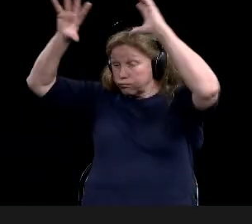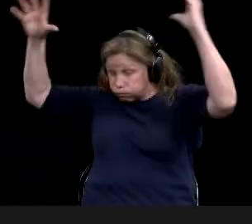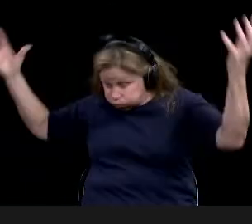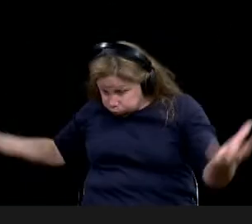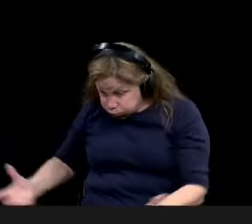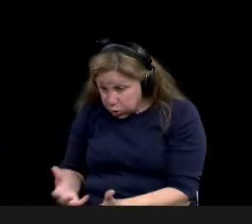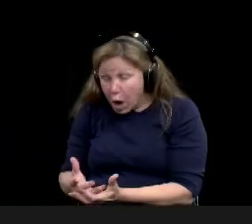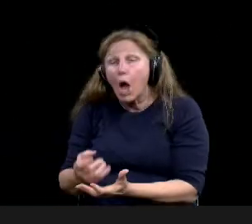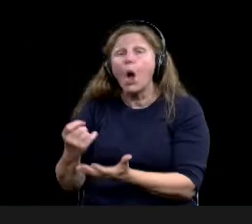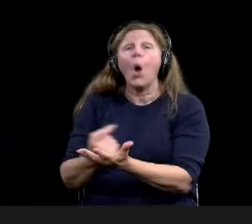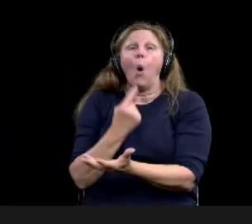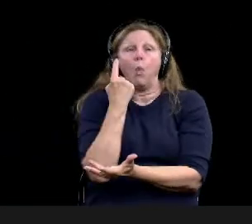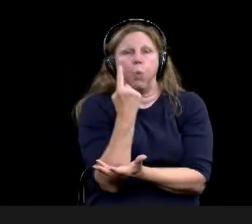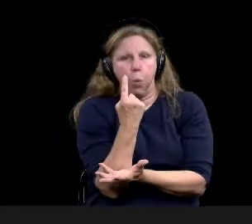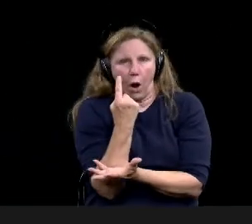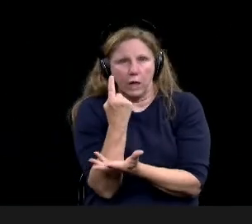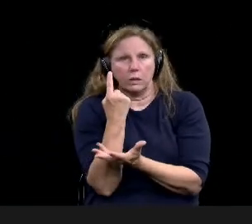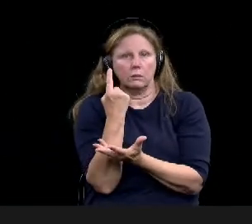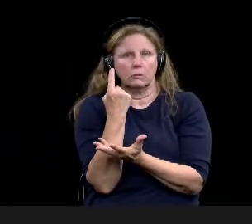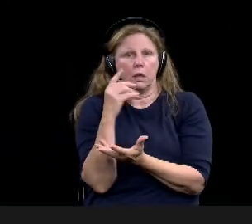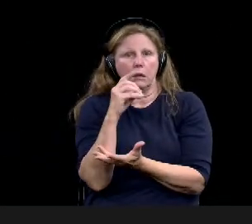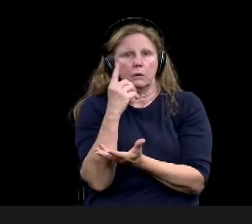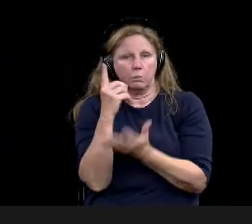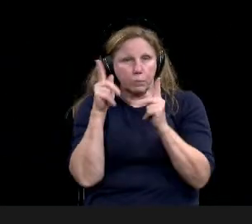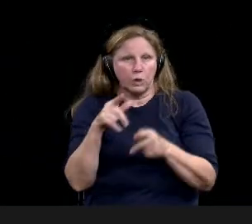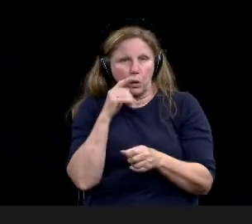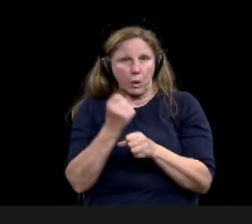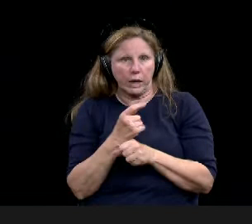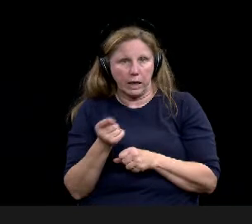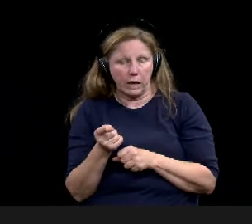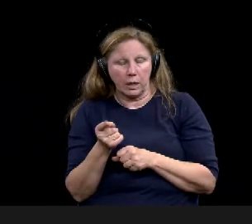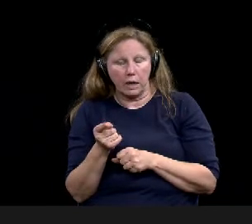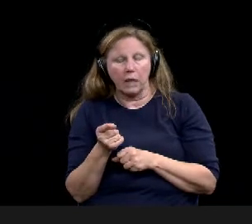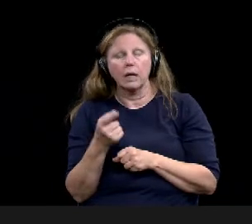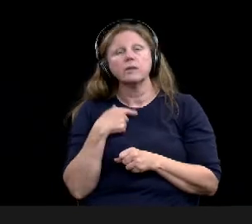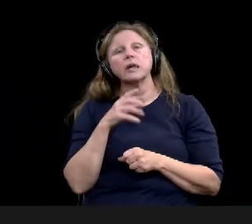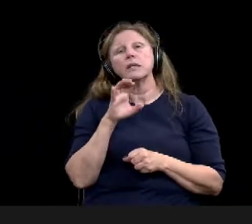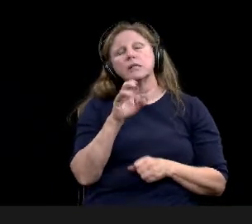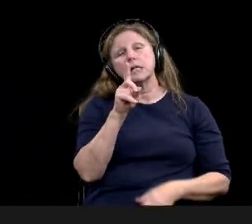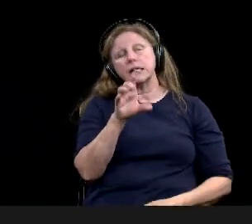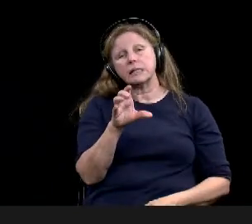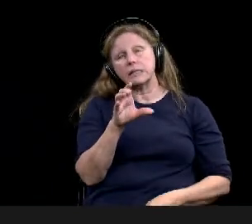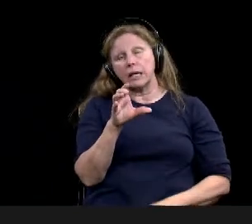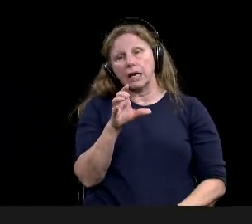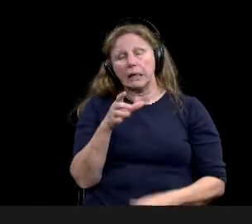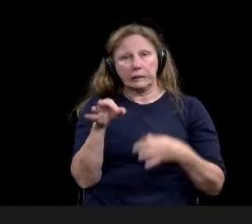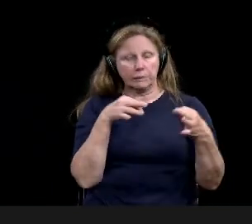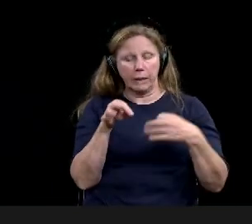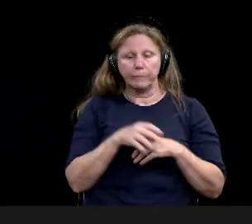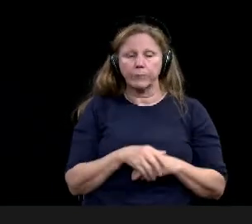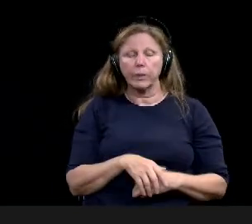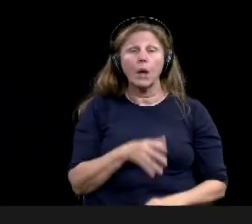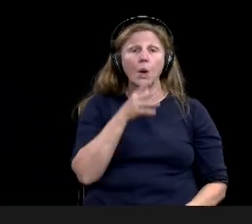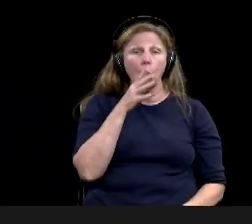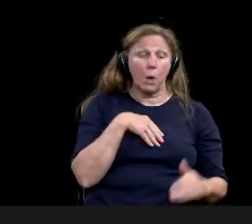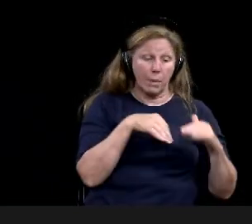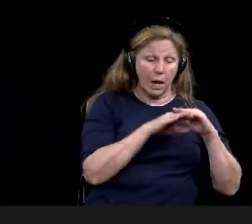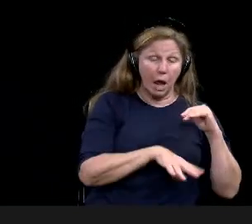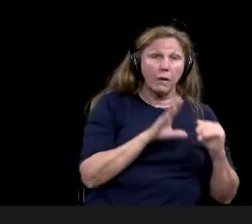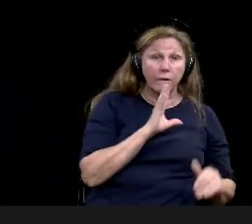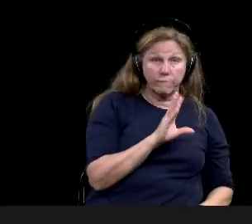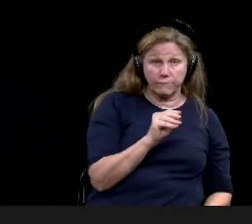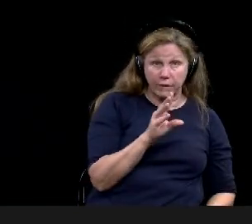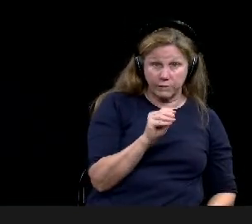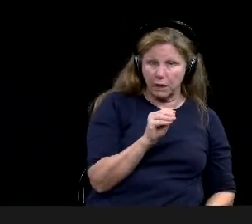Women younger than 50 years old should be aware of the rare but increased risk of this adverse event, and that there are